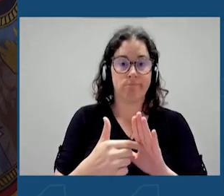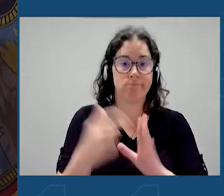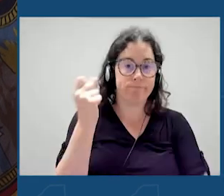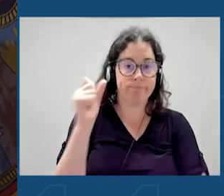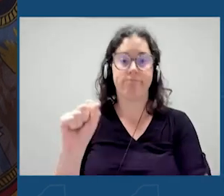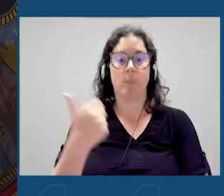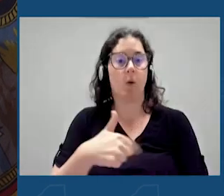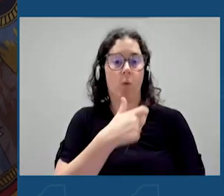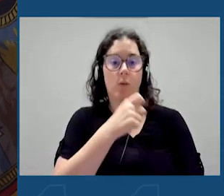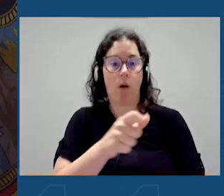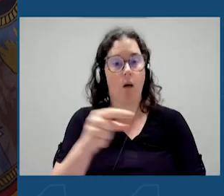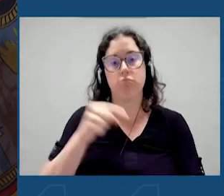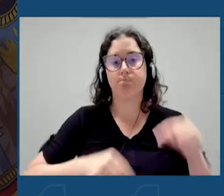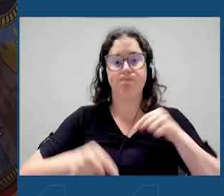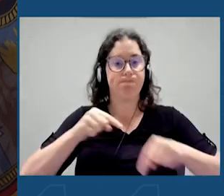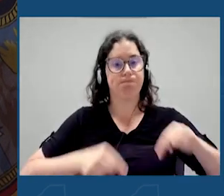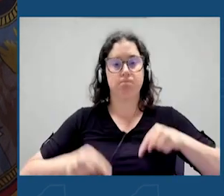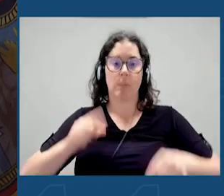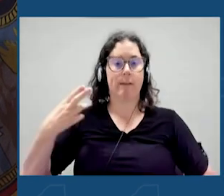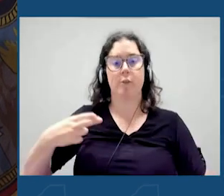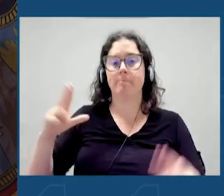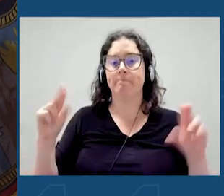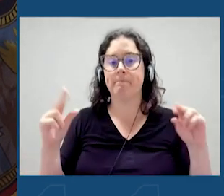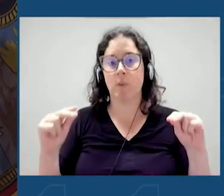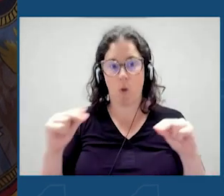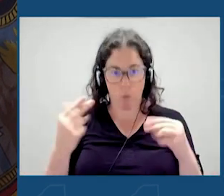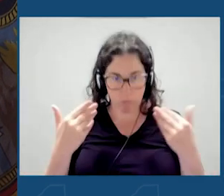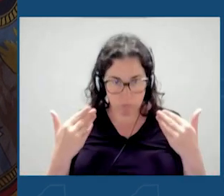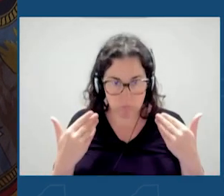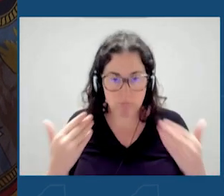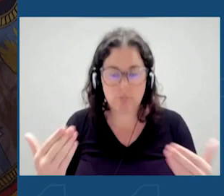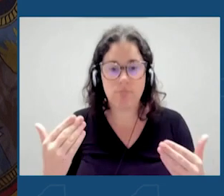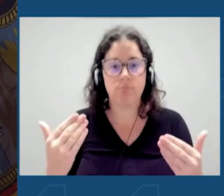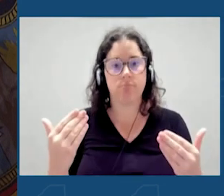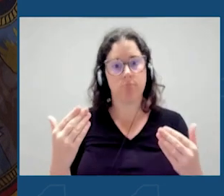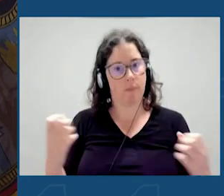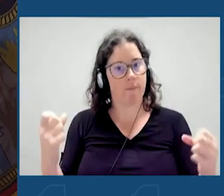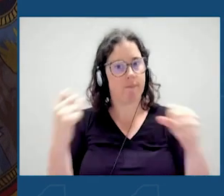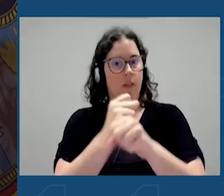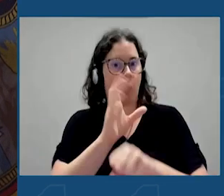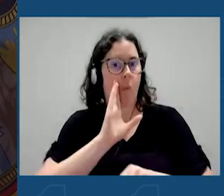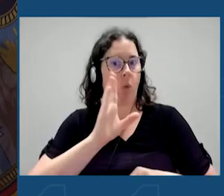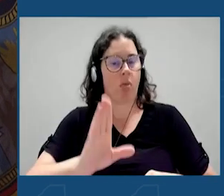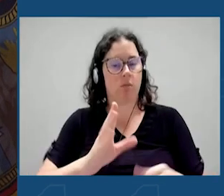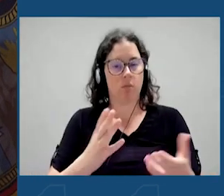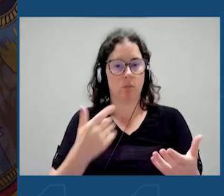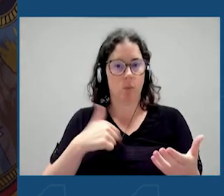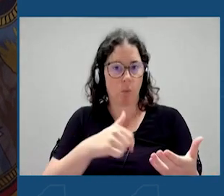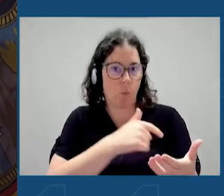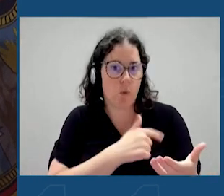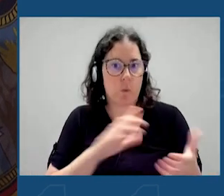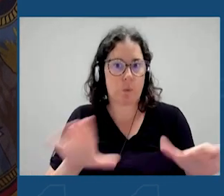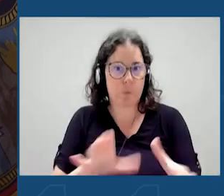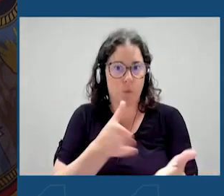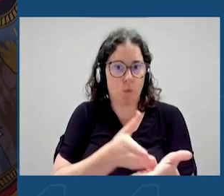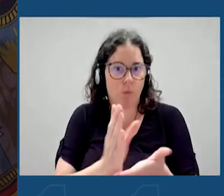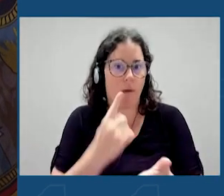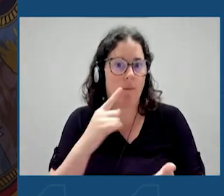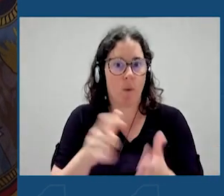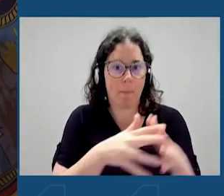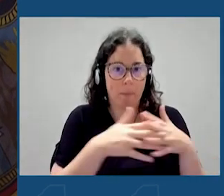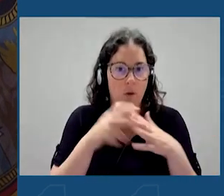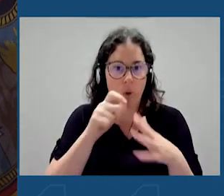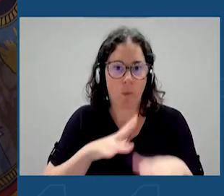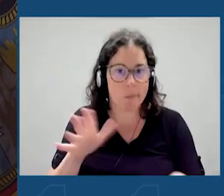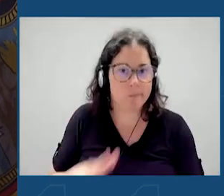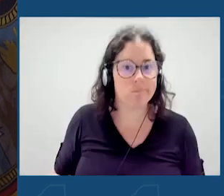not going backwards. We are taking the offense. We are going to bring the fight. We are going to do what is right for American women using